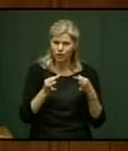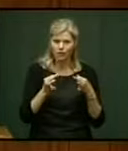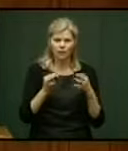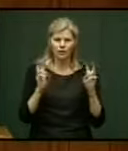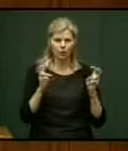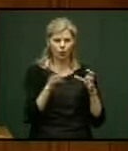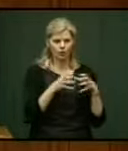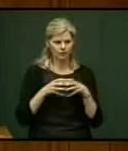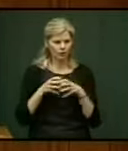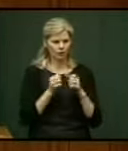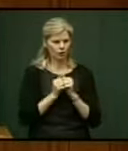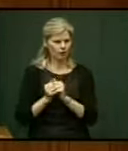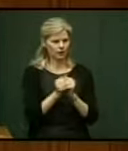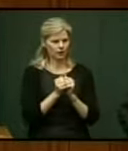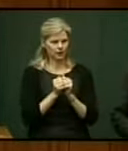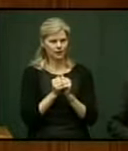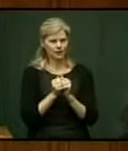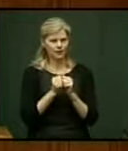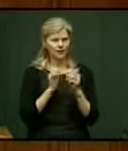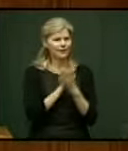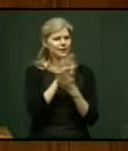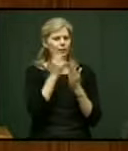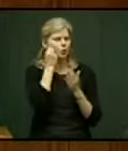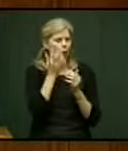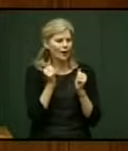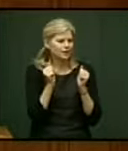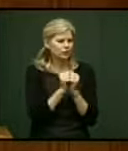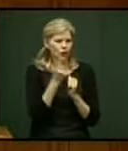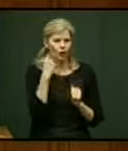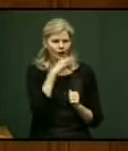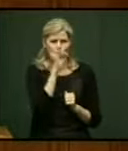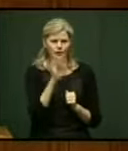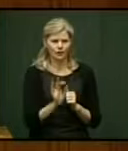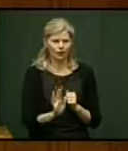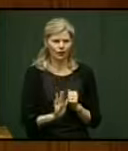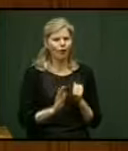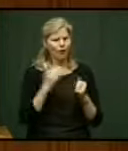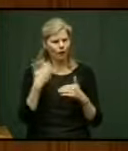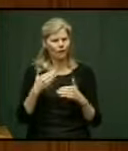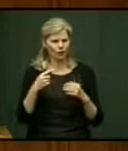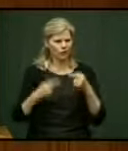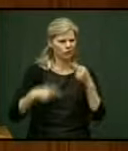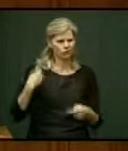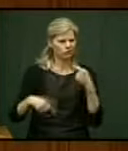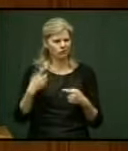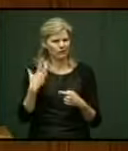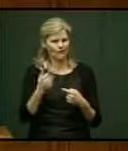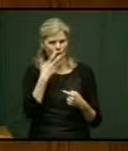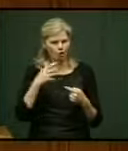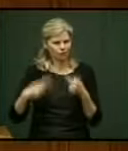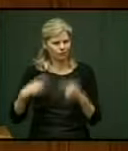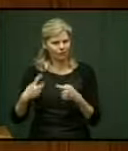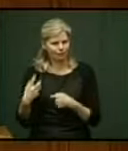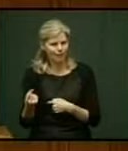agree. In fact, we often have heated arguments. But by taking the time to allow everyone to have their say